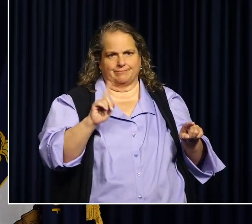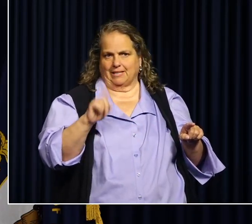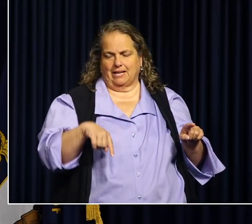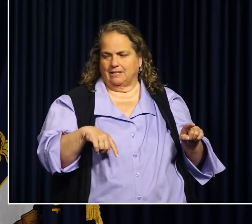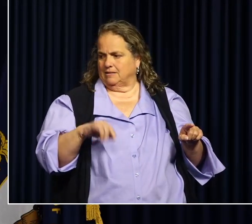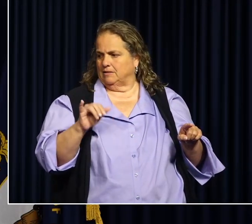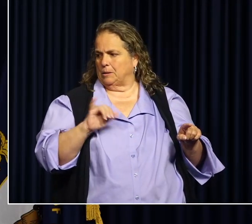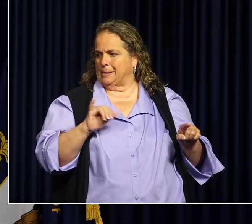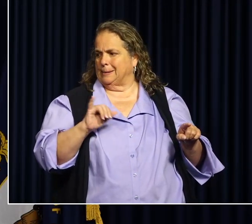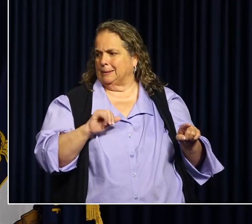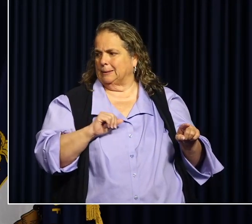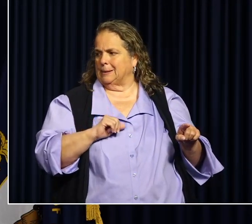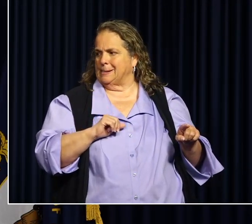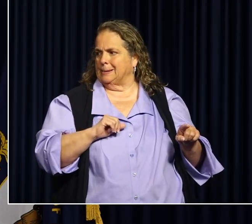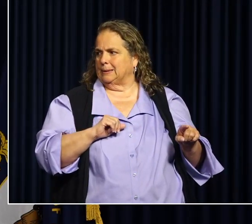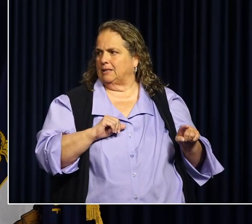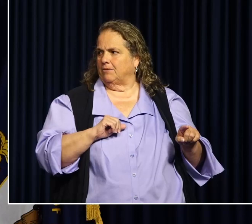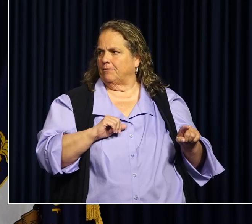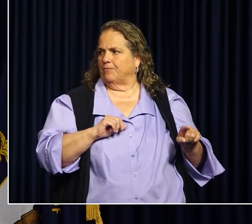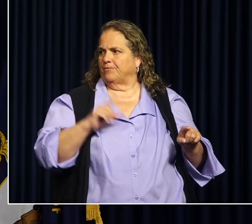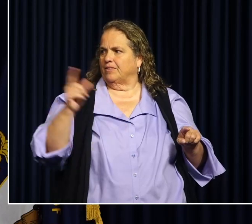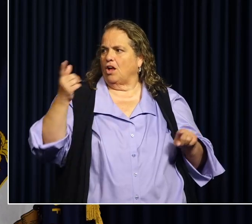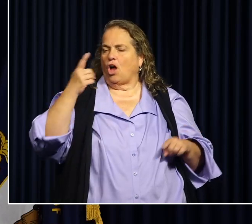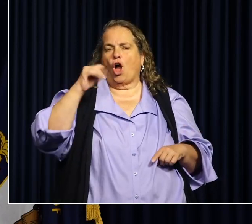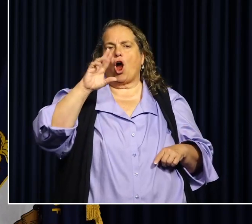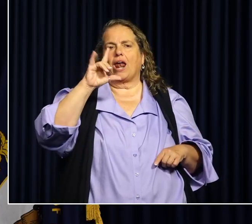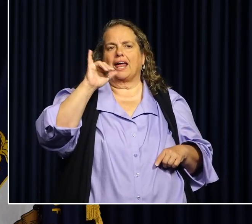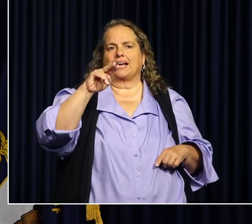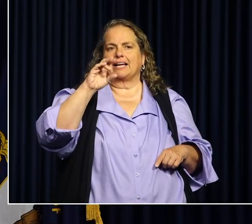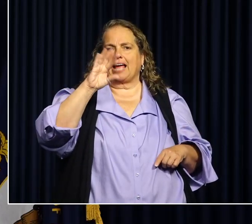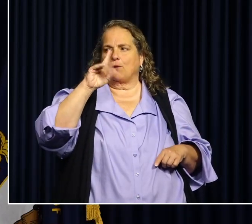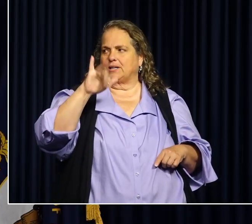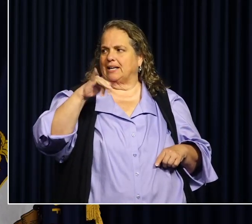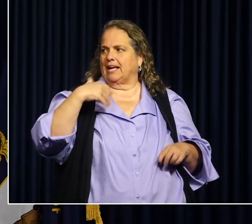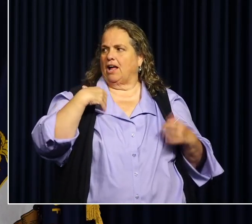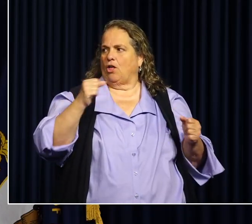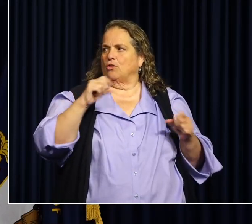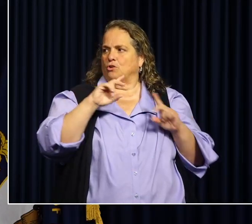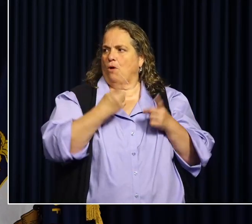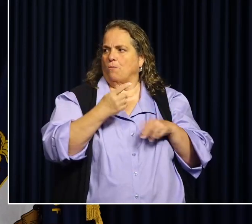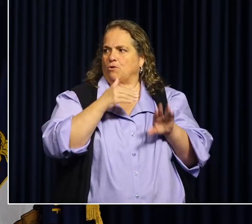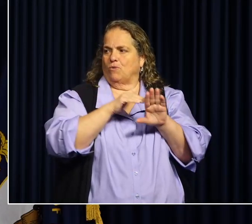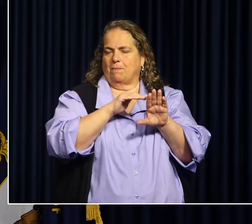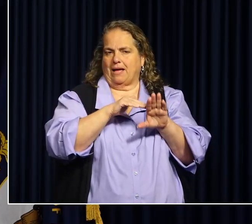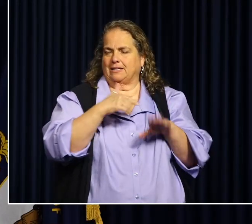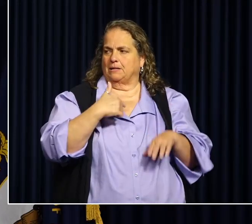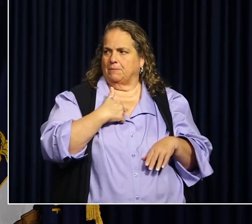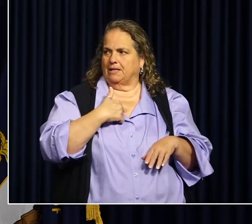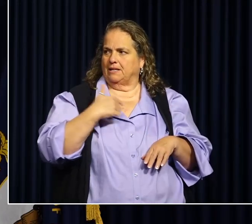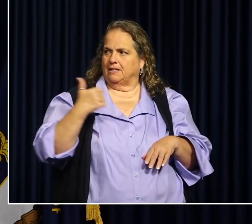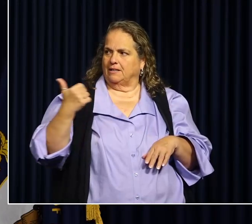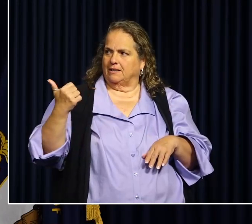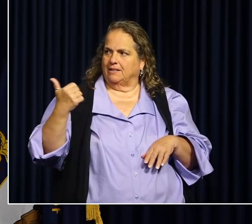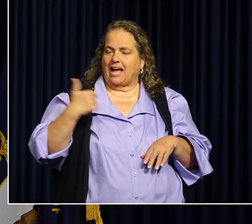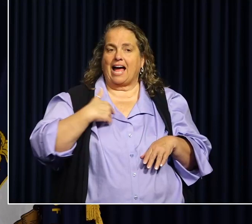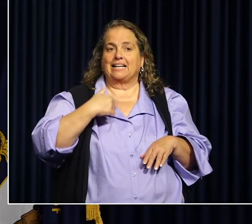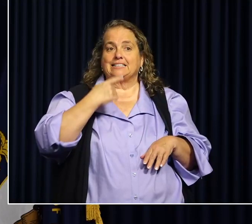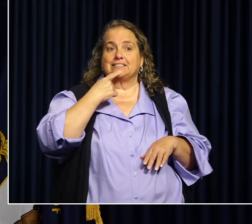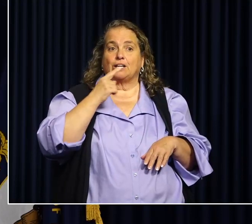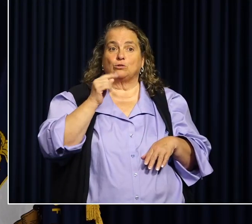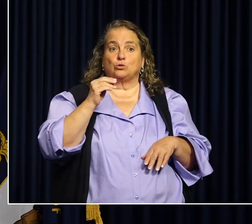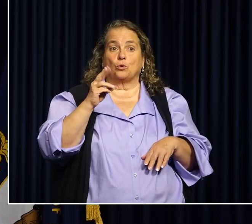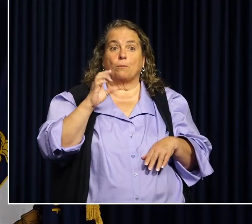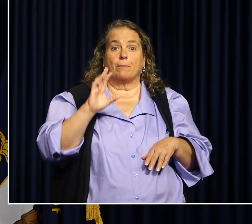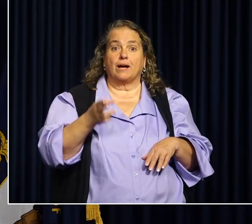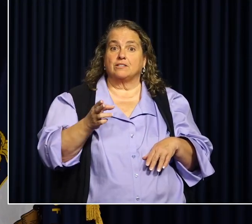As the Harlan County Health Department reminded me that I say too much,